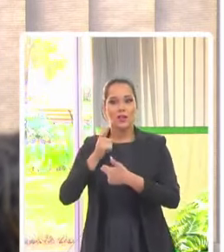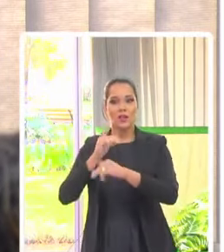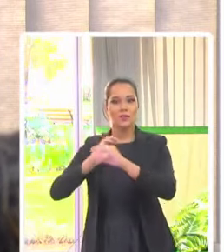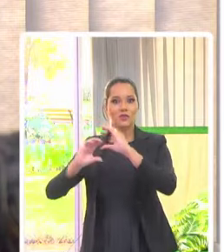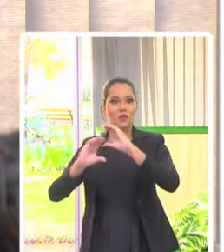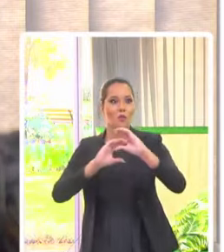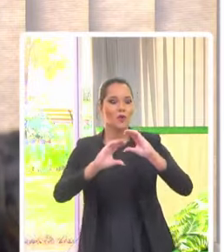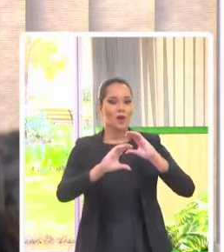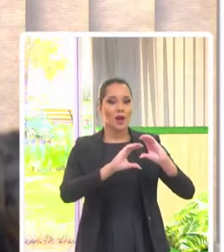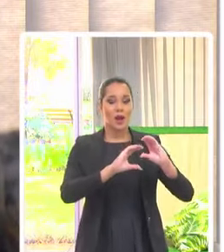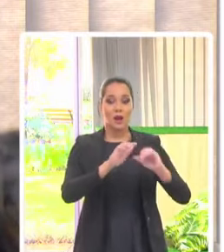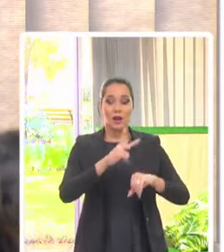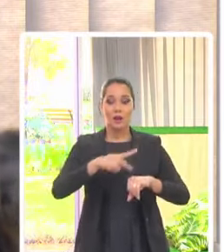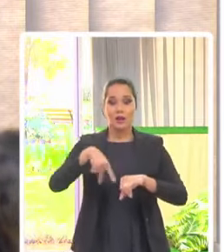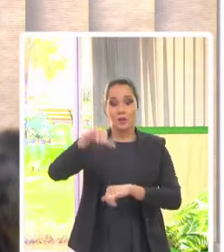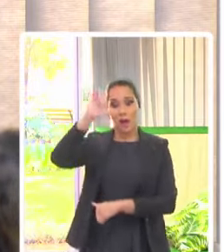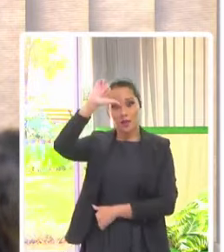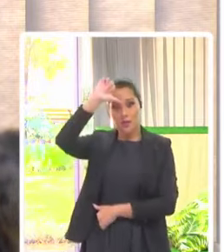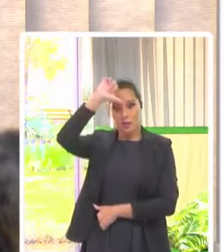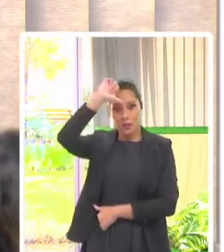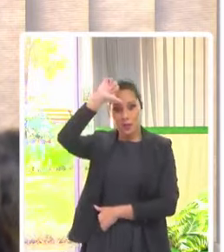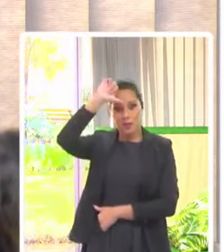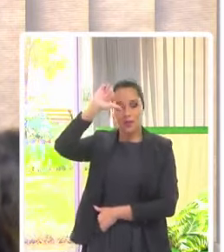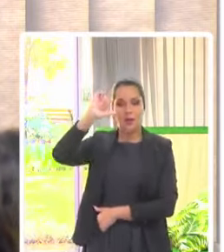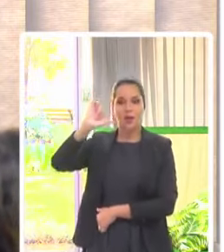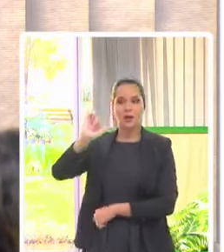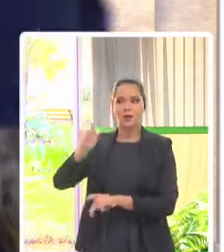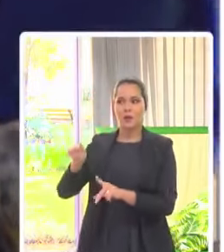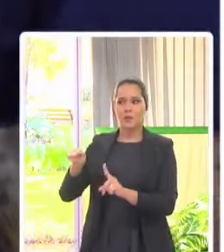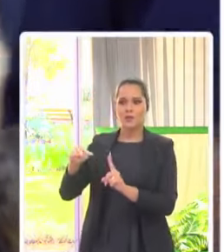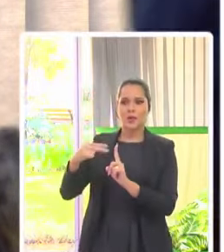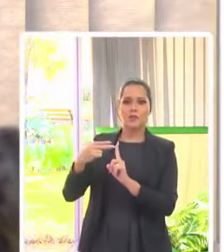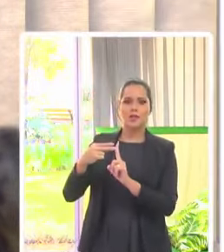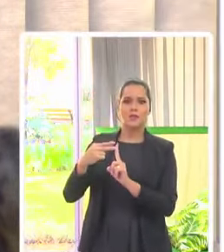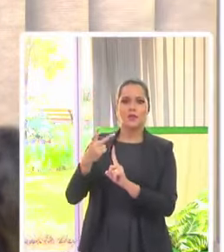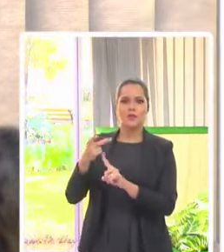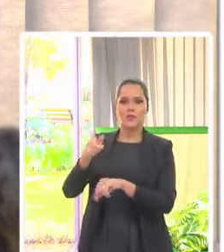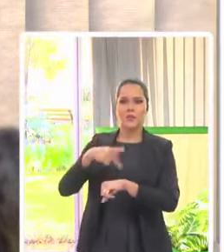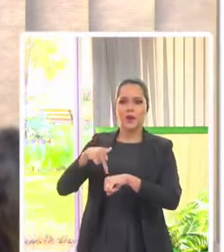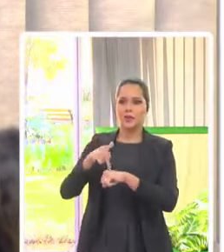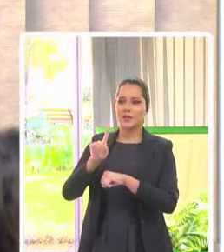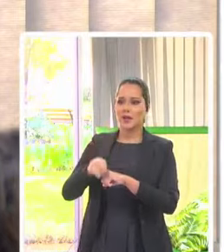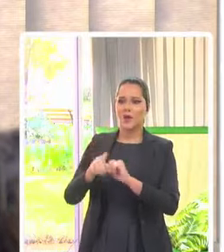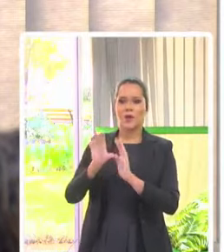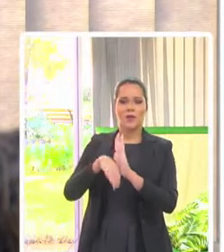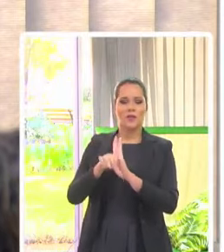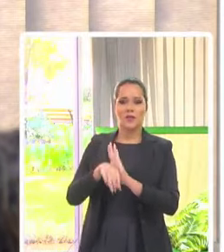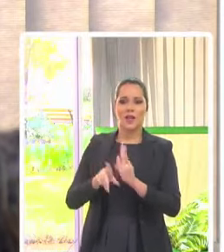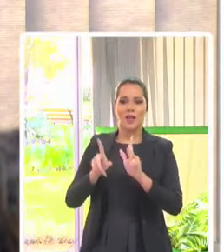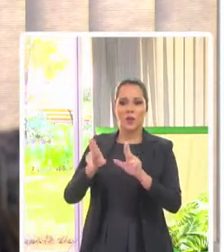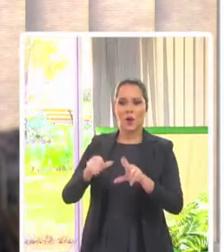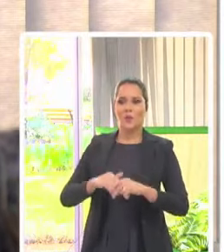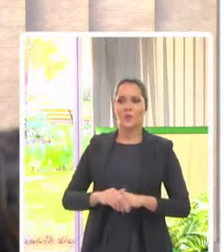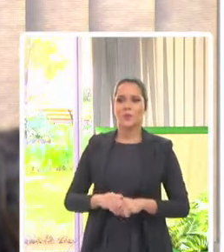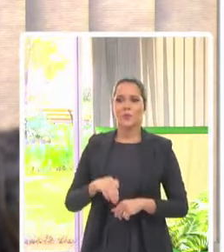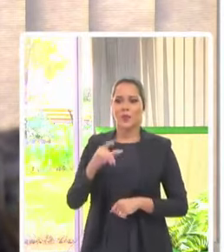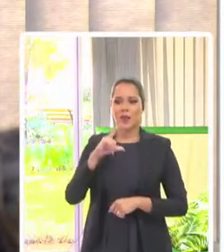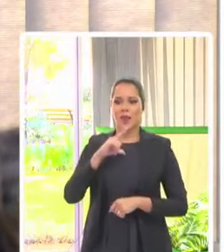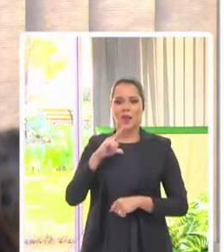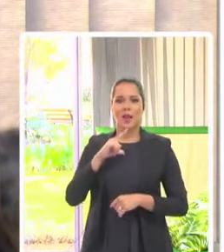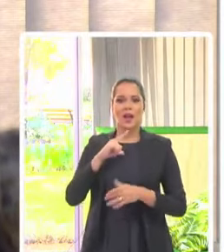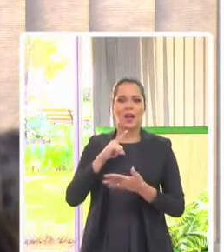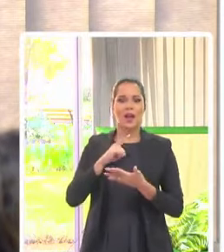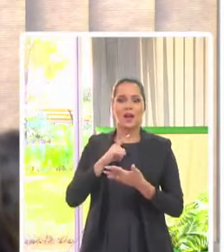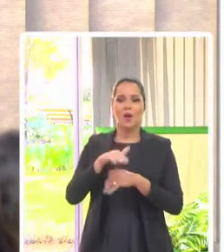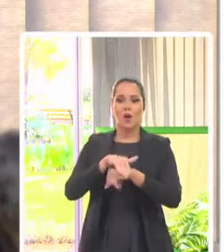perspective, is all about that. Is about collaboration and conversations on a global scale of billions happening